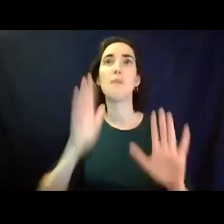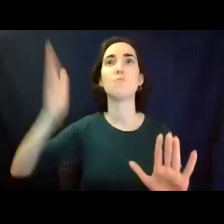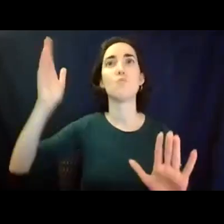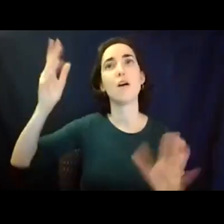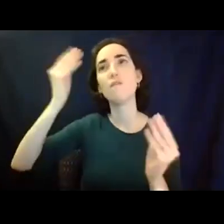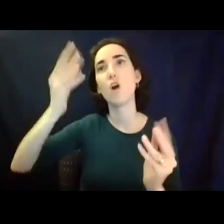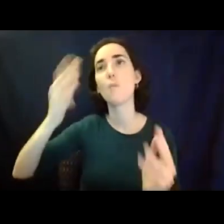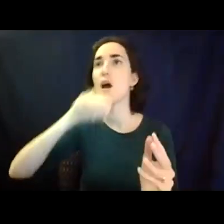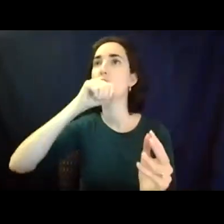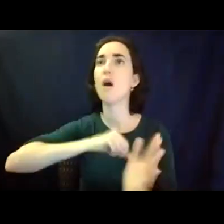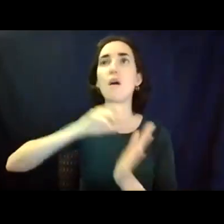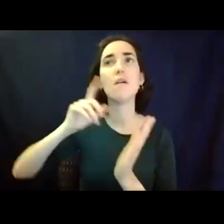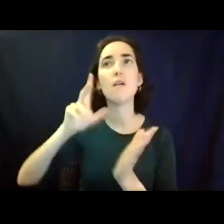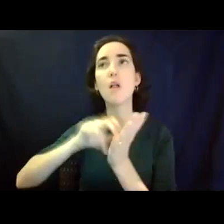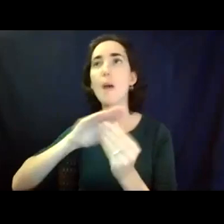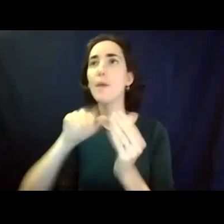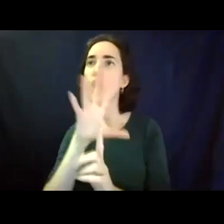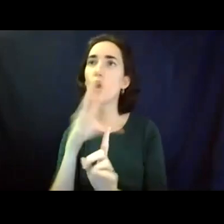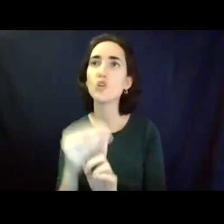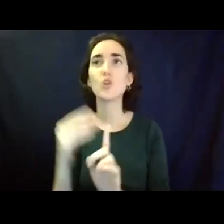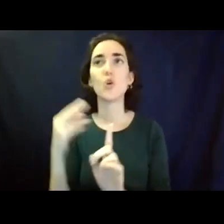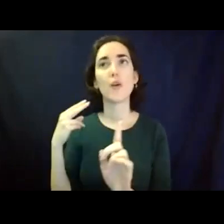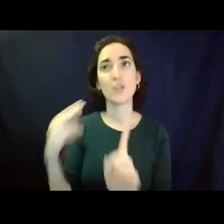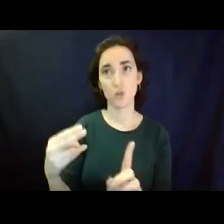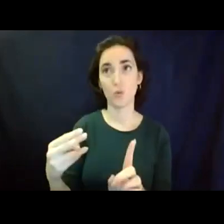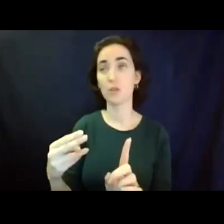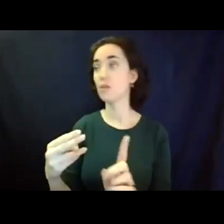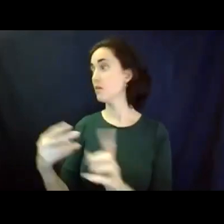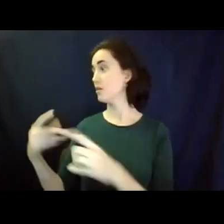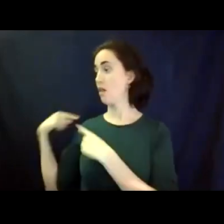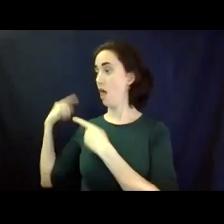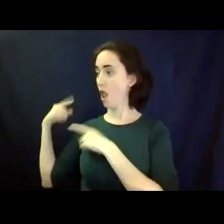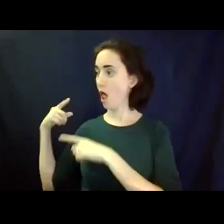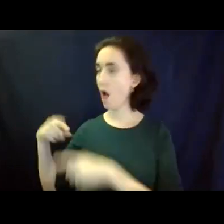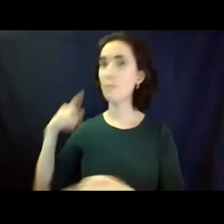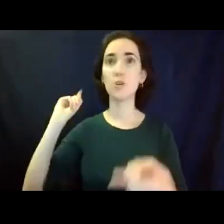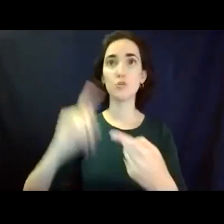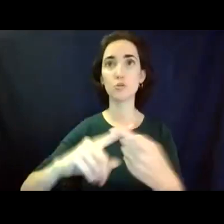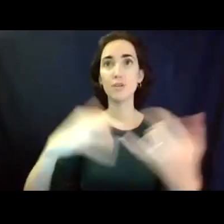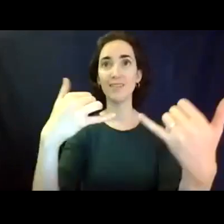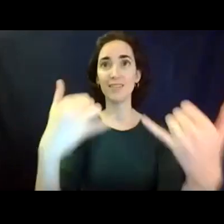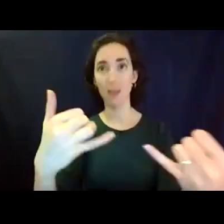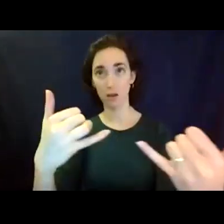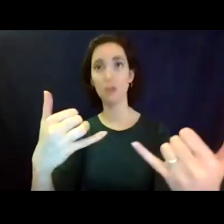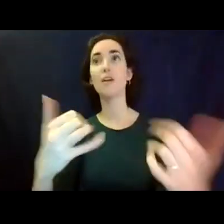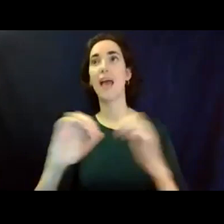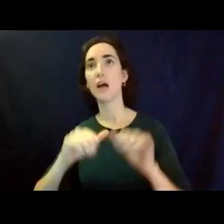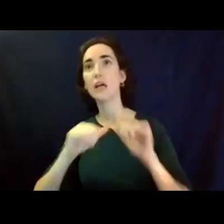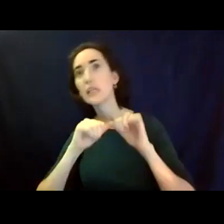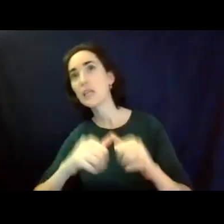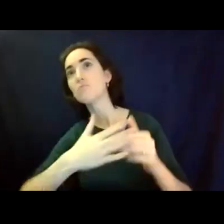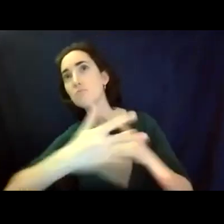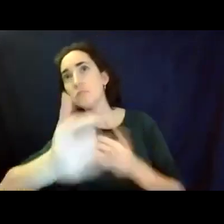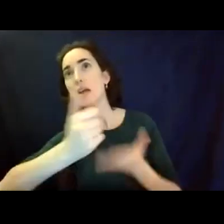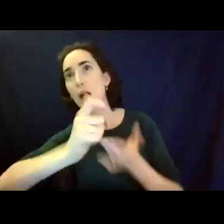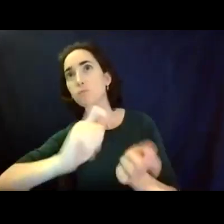hearing about culture and history and how we made it to where we are and how we can keep making a difference moving